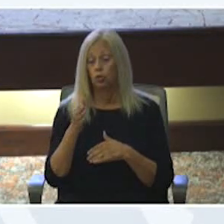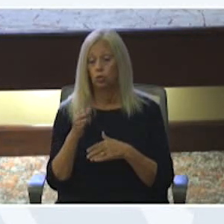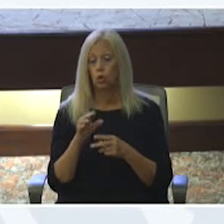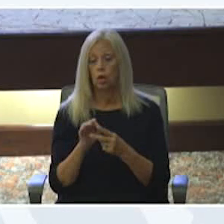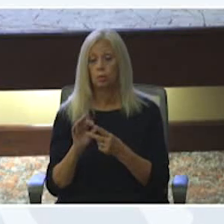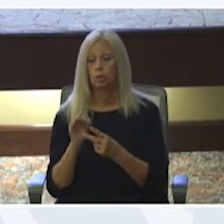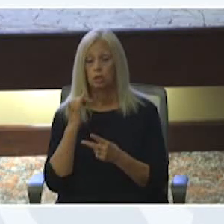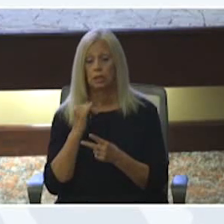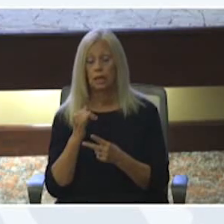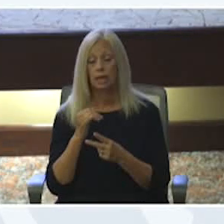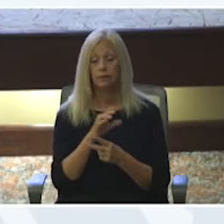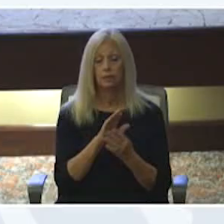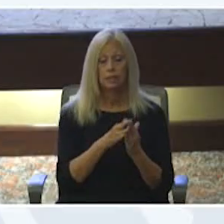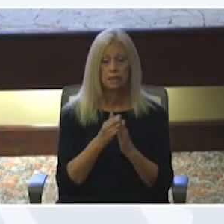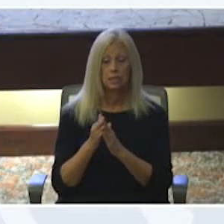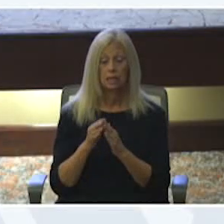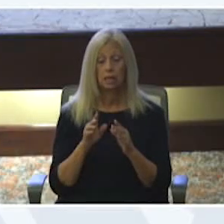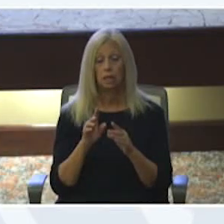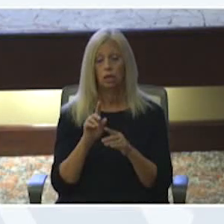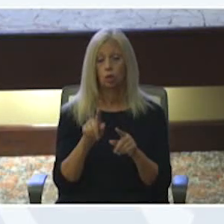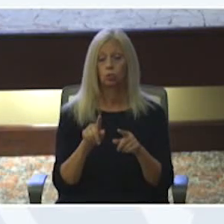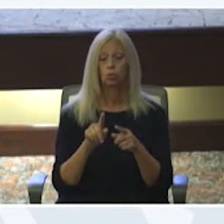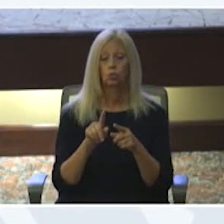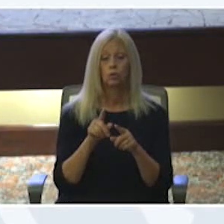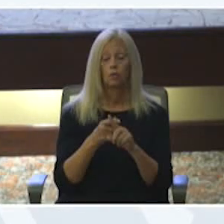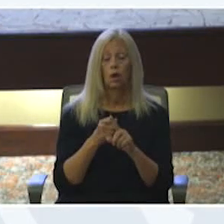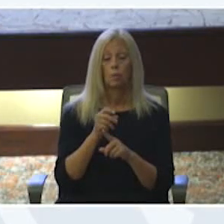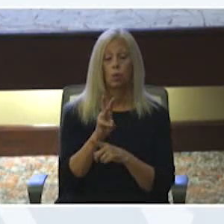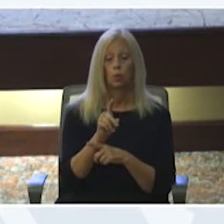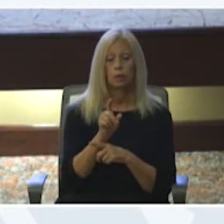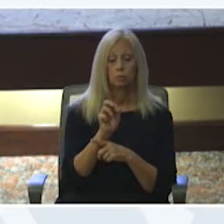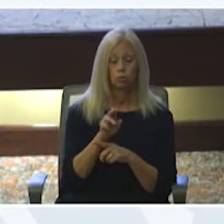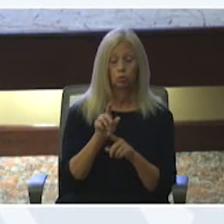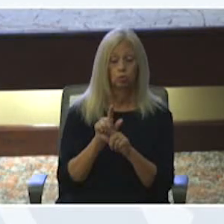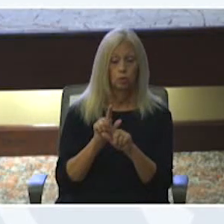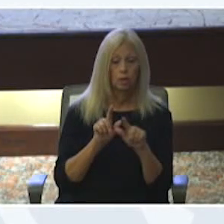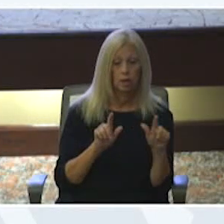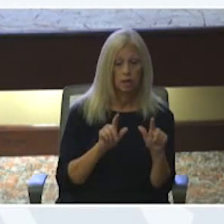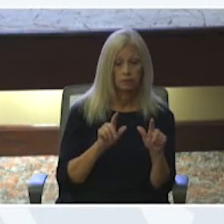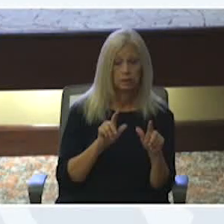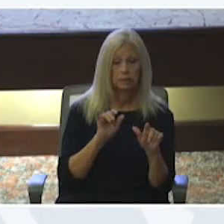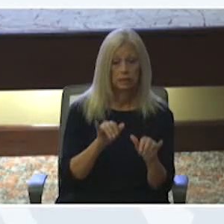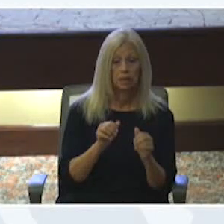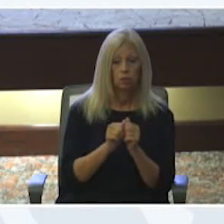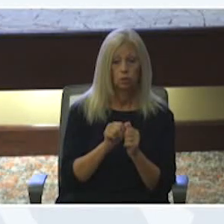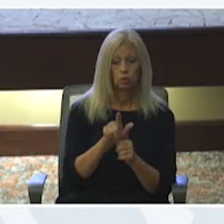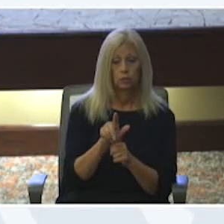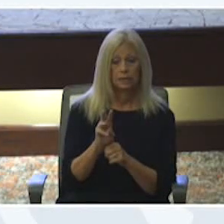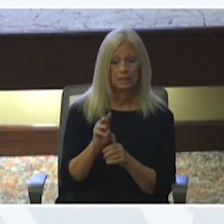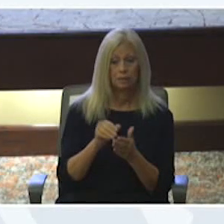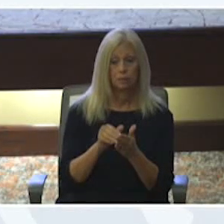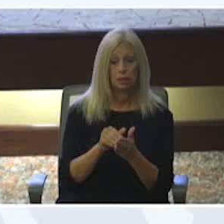city goes from Webster back to the west, and stick to the $26 million original budget?